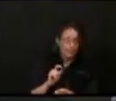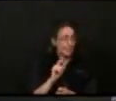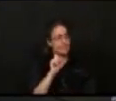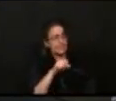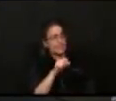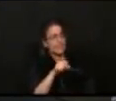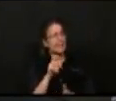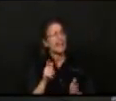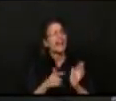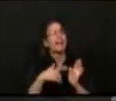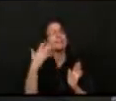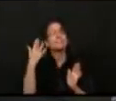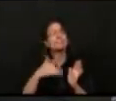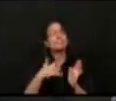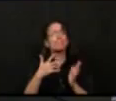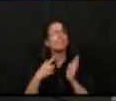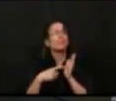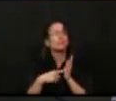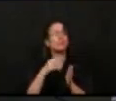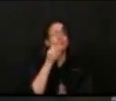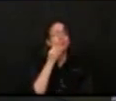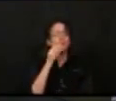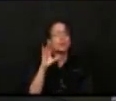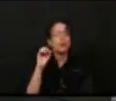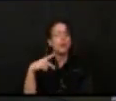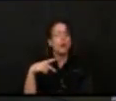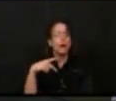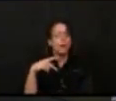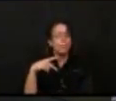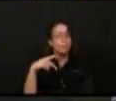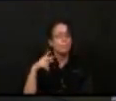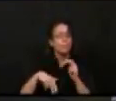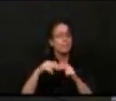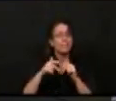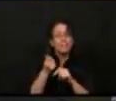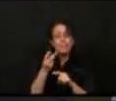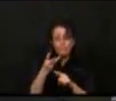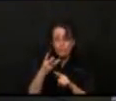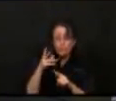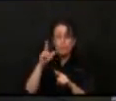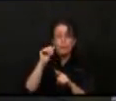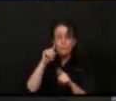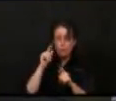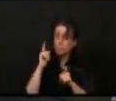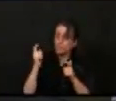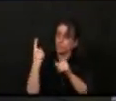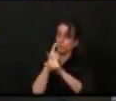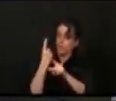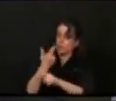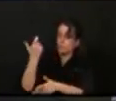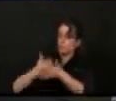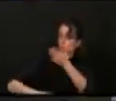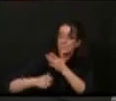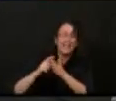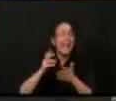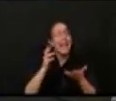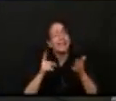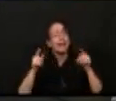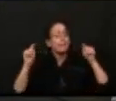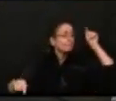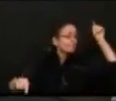mean, occasionally, like for instance, in the co-op, we have a few market rate units, and in scattered buildings, we'll have a few market rate